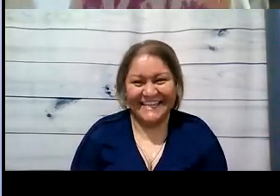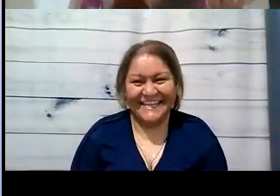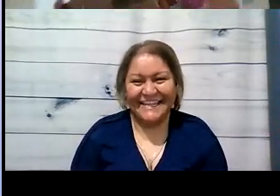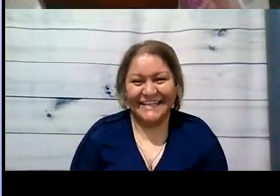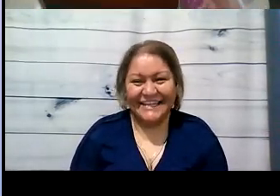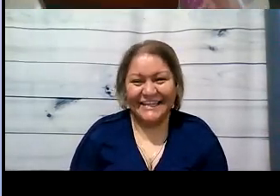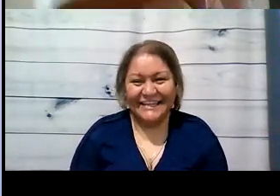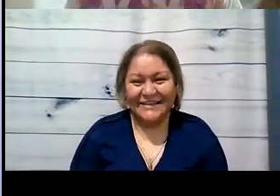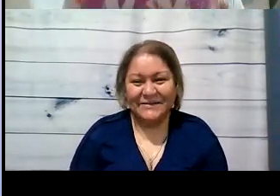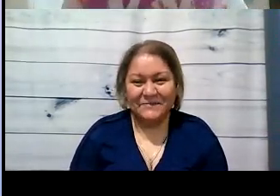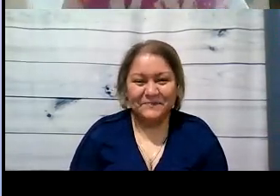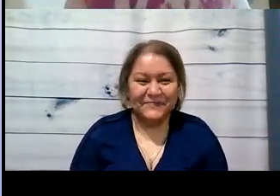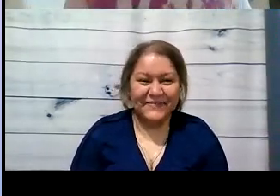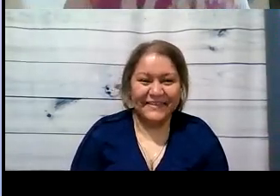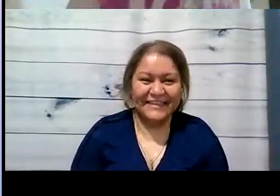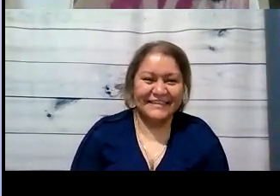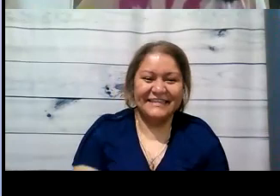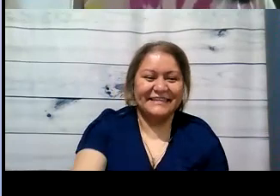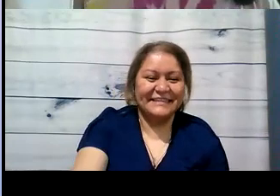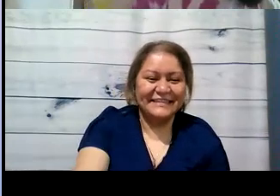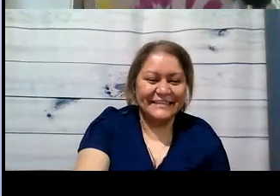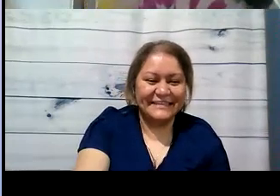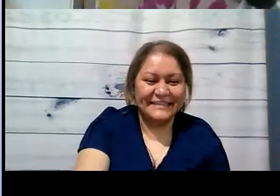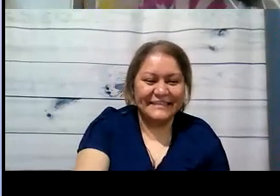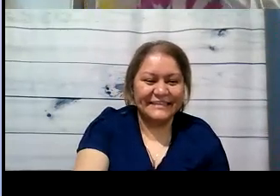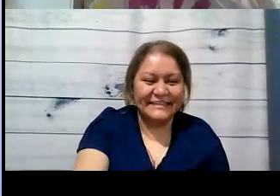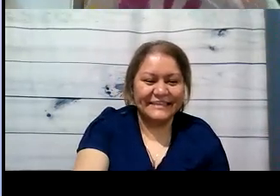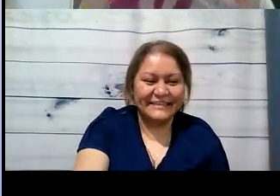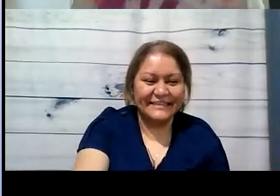I'm still a little rusty on the chords for that one. I don't know. The key of D.